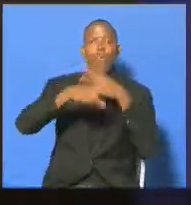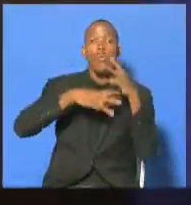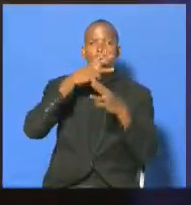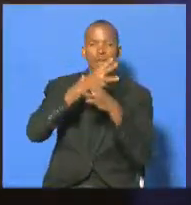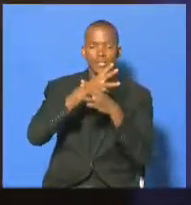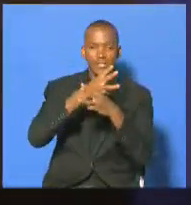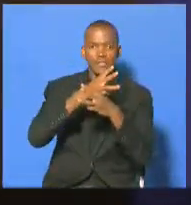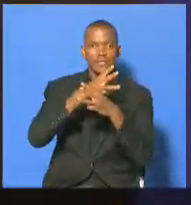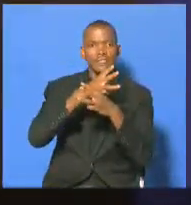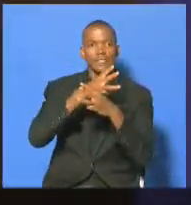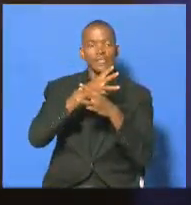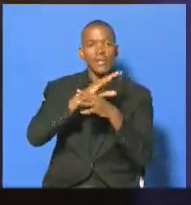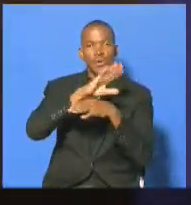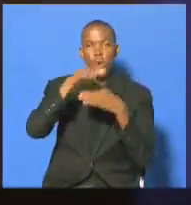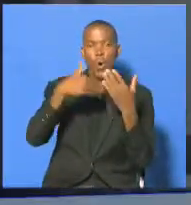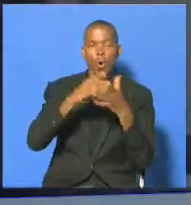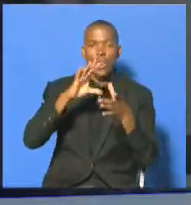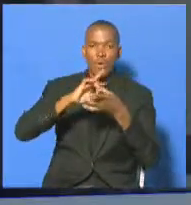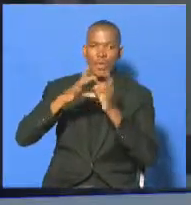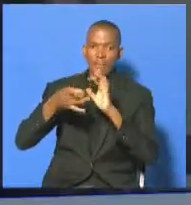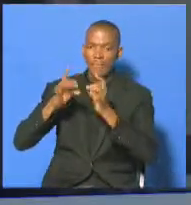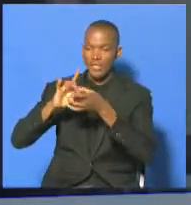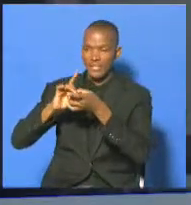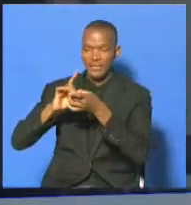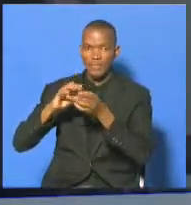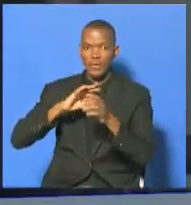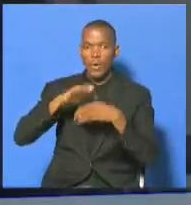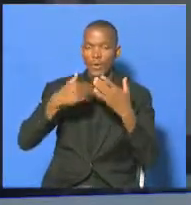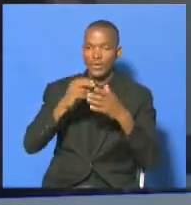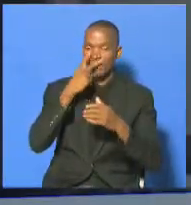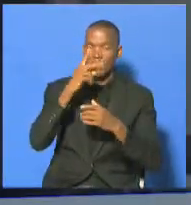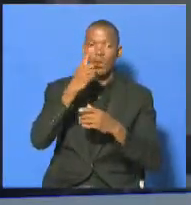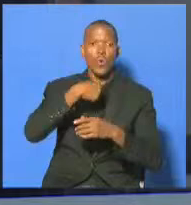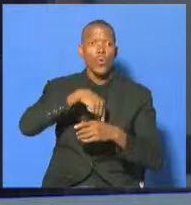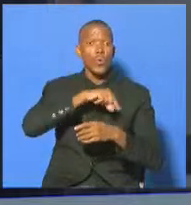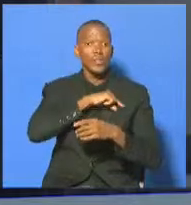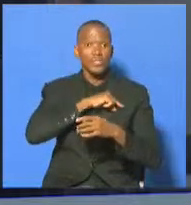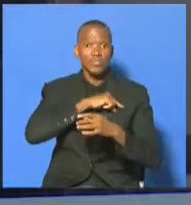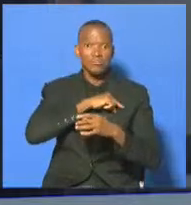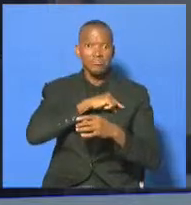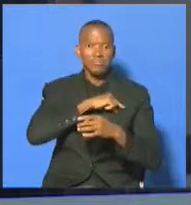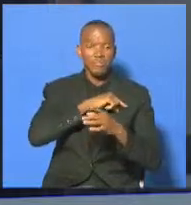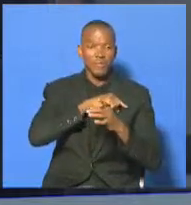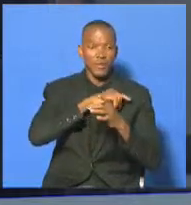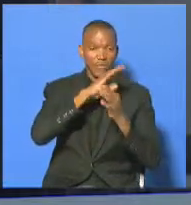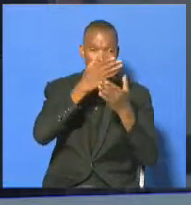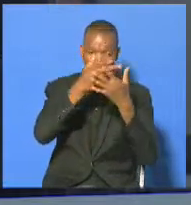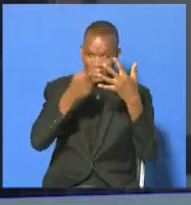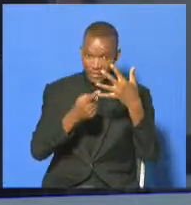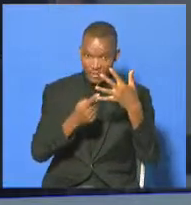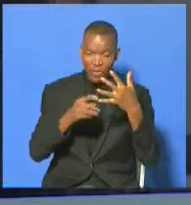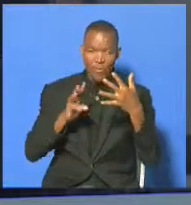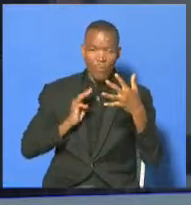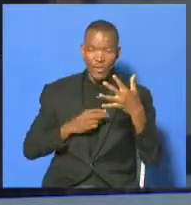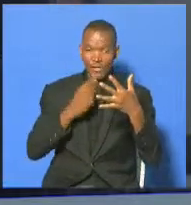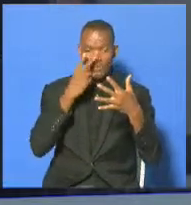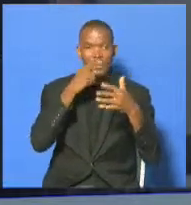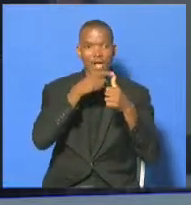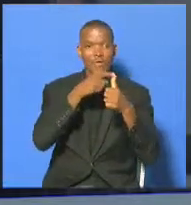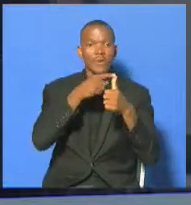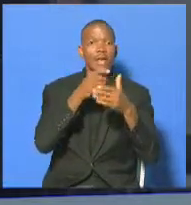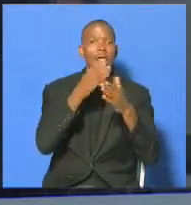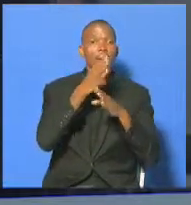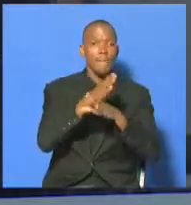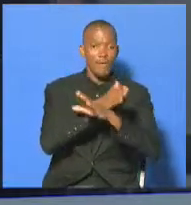or Olympics. When we look at the qualitative elements, we look at areas of